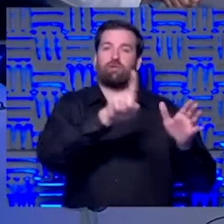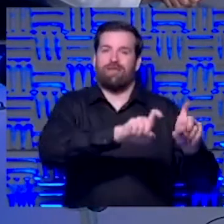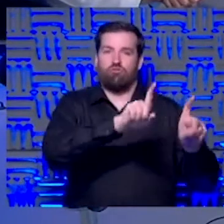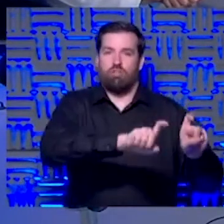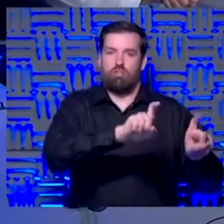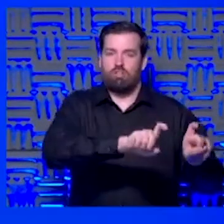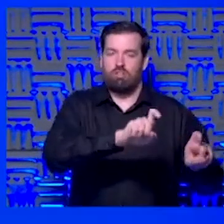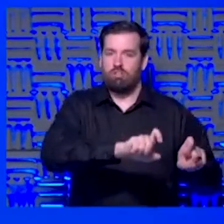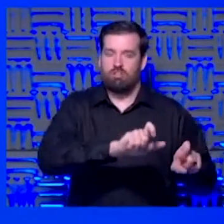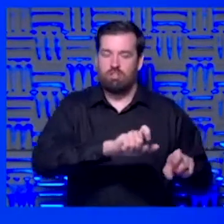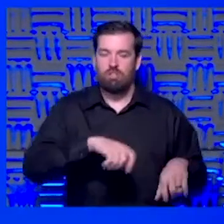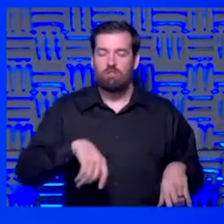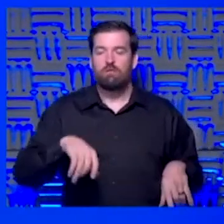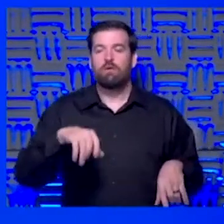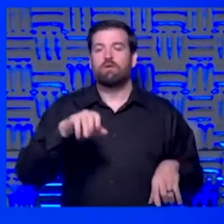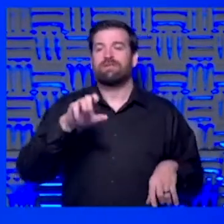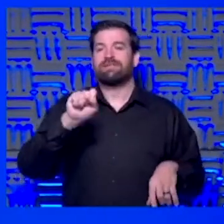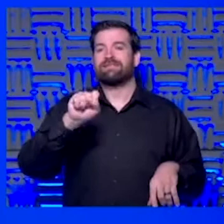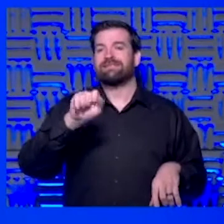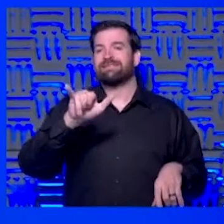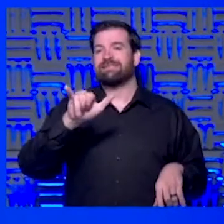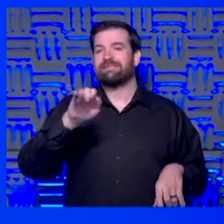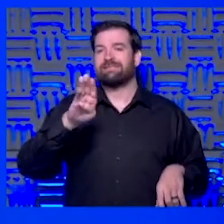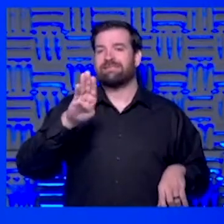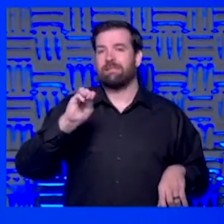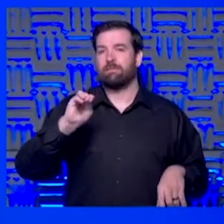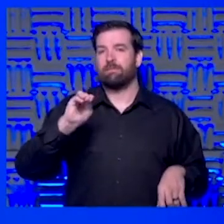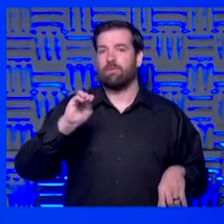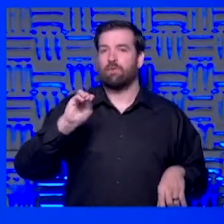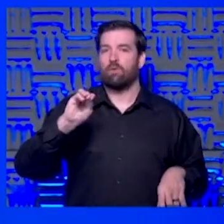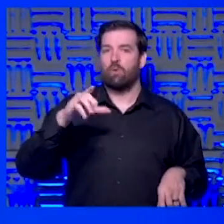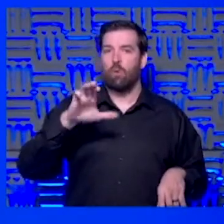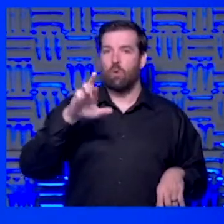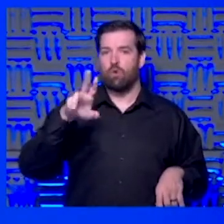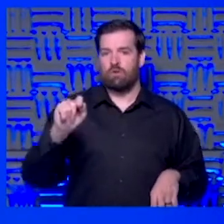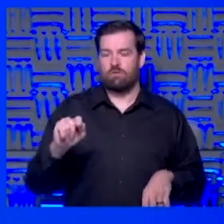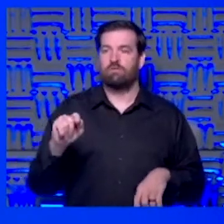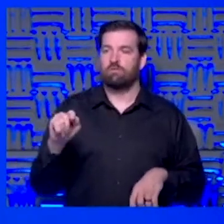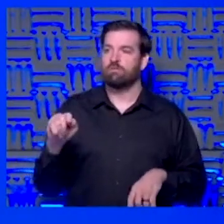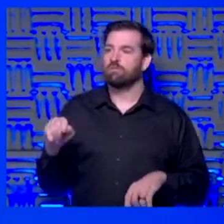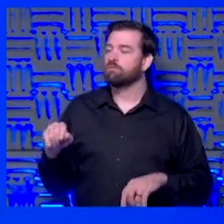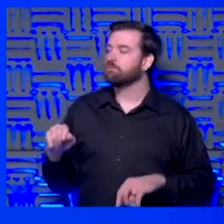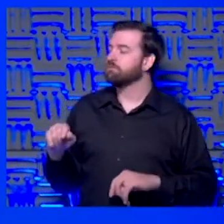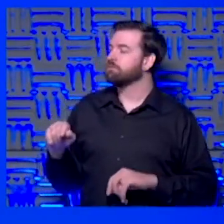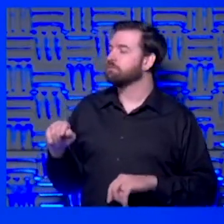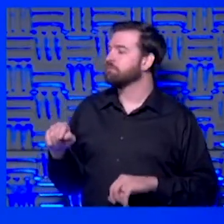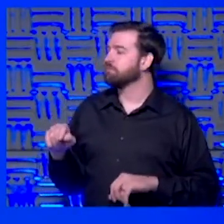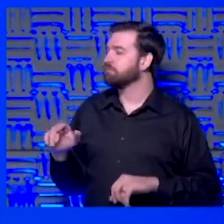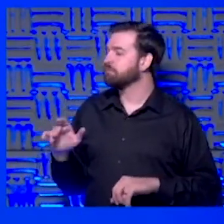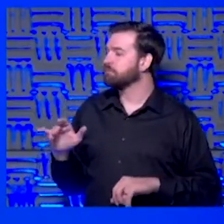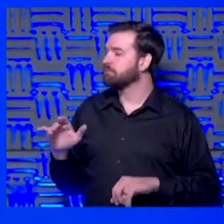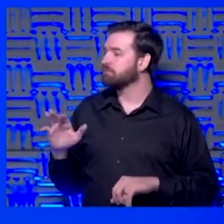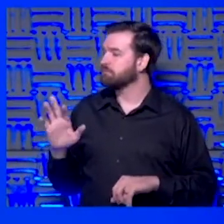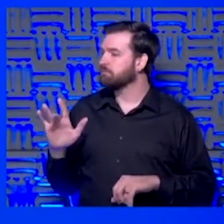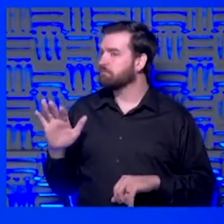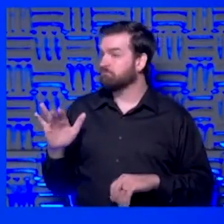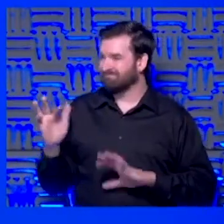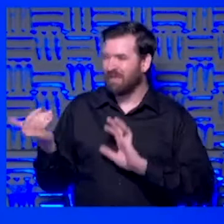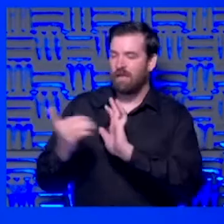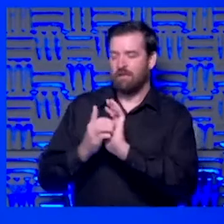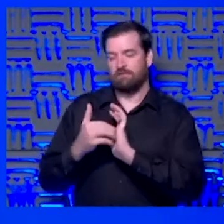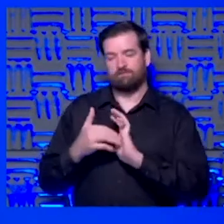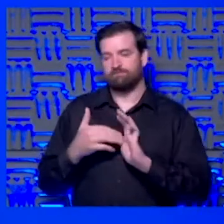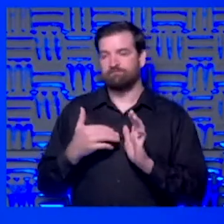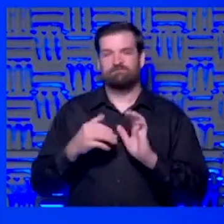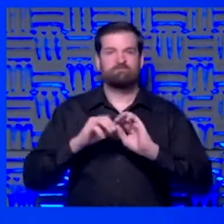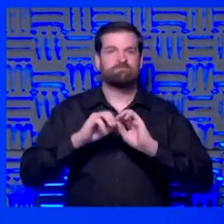work? Yeah, there's been a lot of talk about some of these. There is no, again, we've said there's